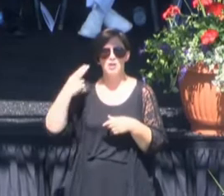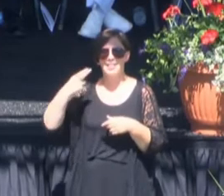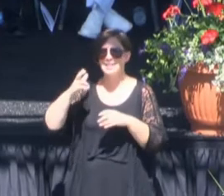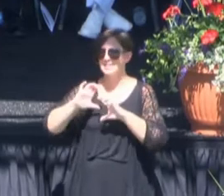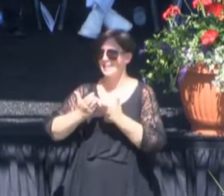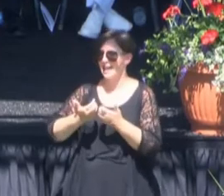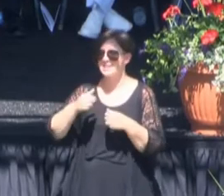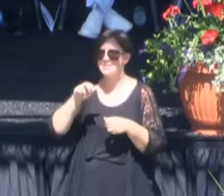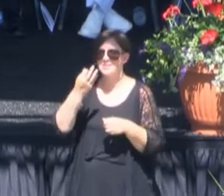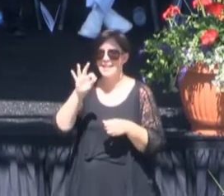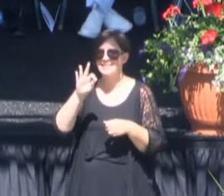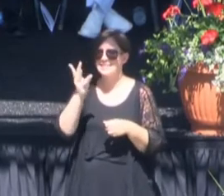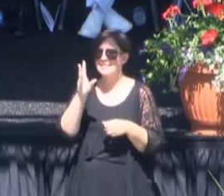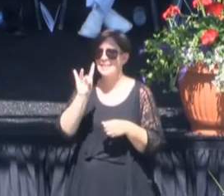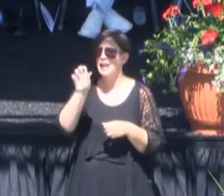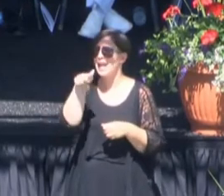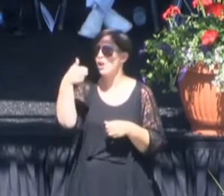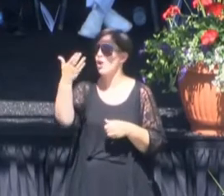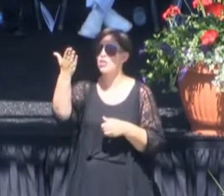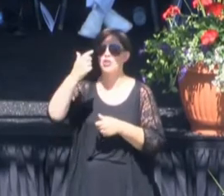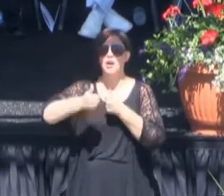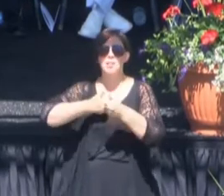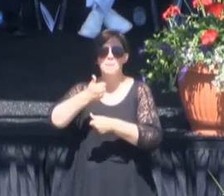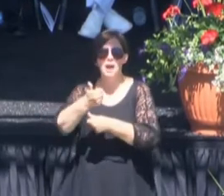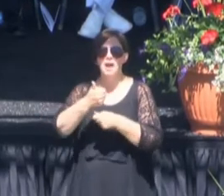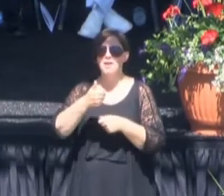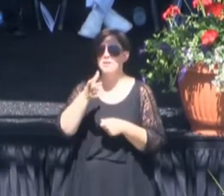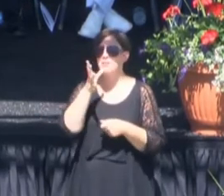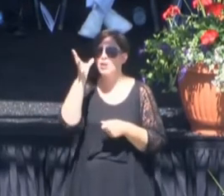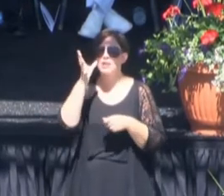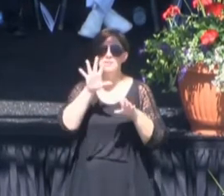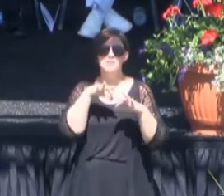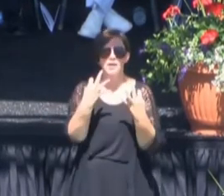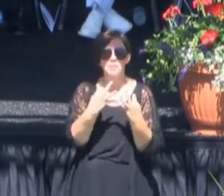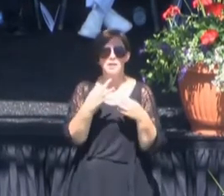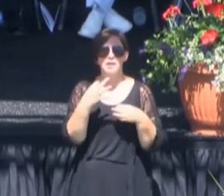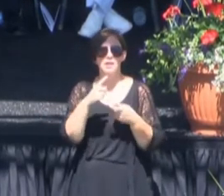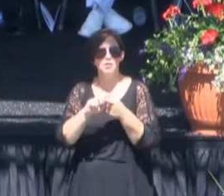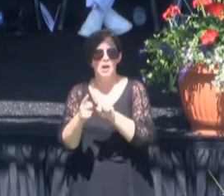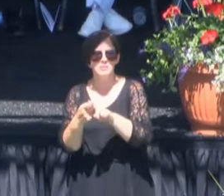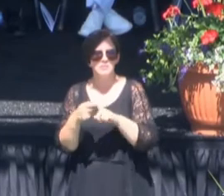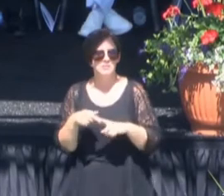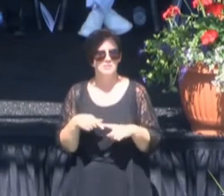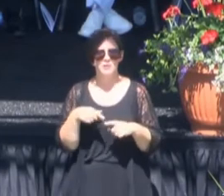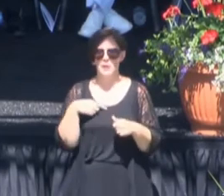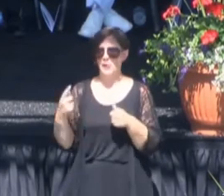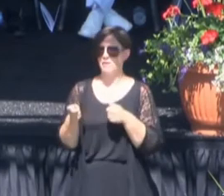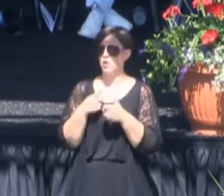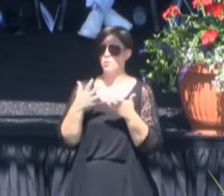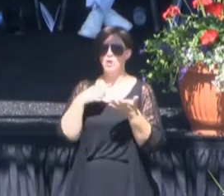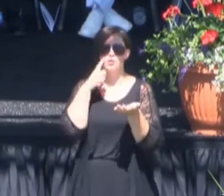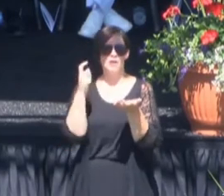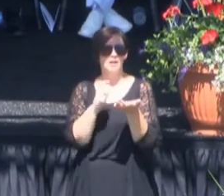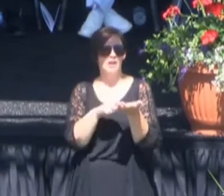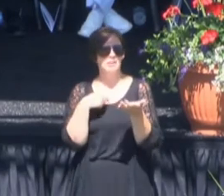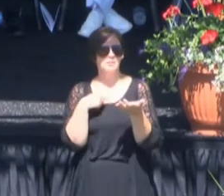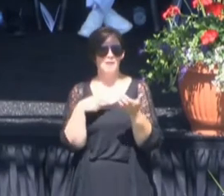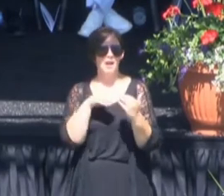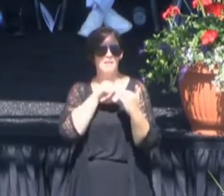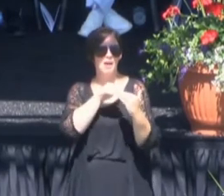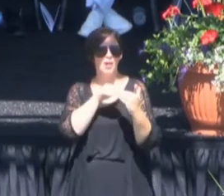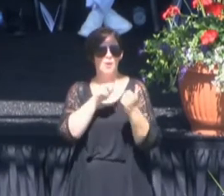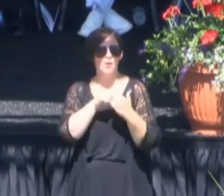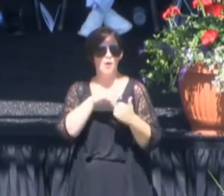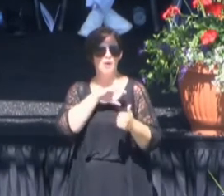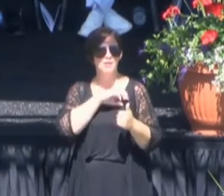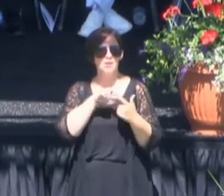1968 and any other alumni, and parents, family, and friends. I first want to recognize my fellow class officers that were with